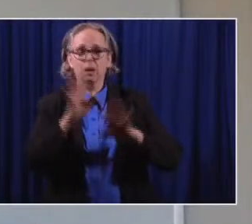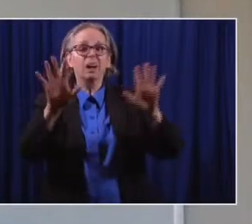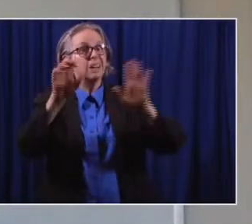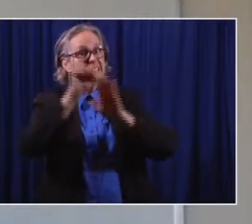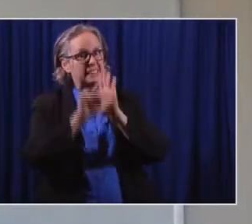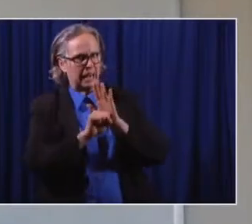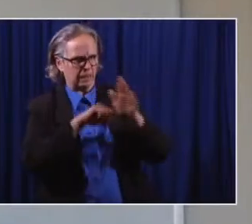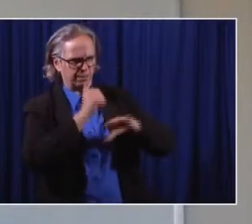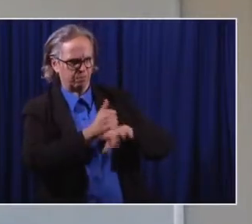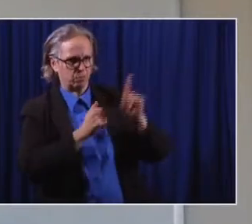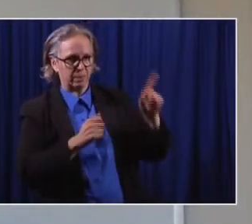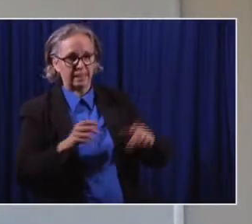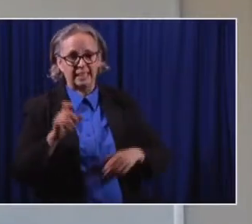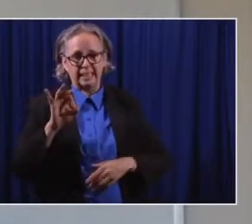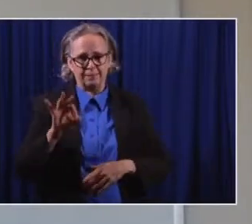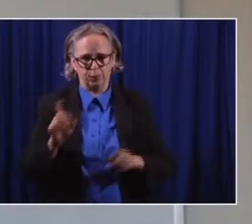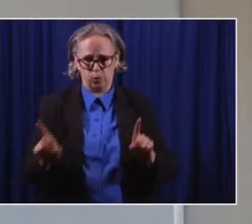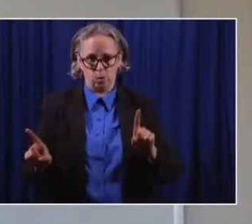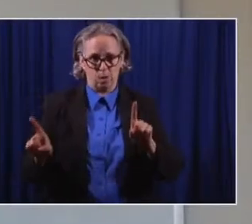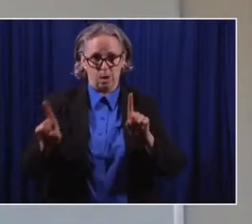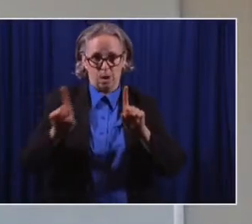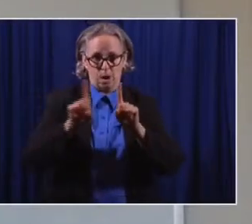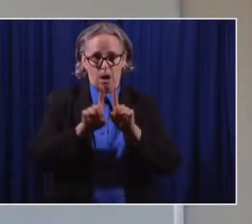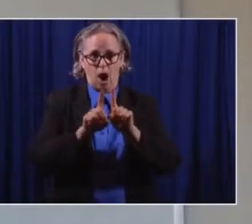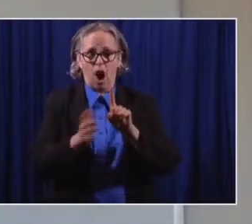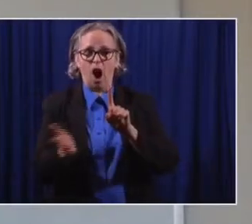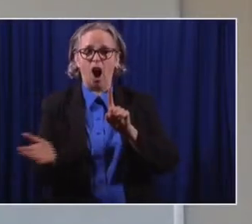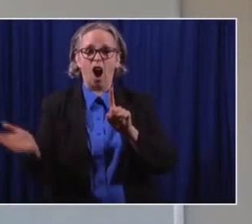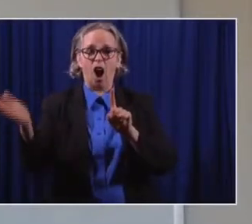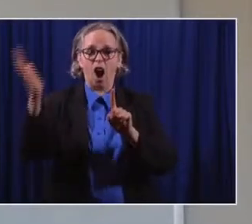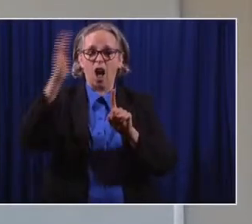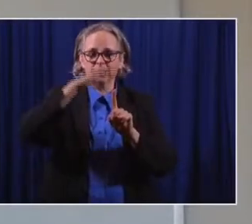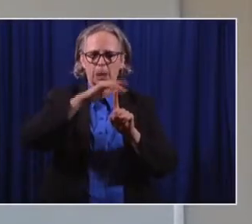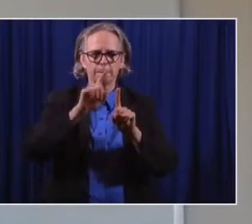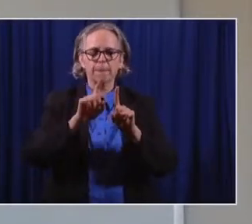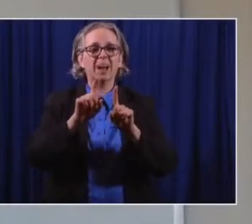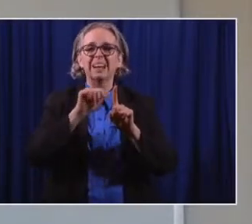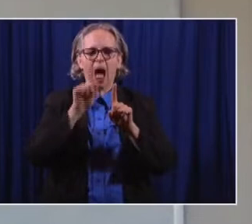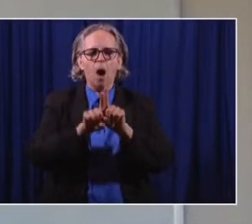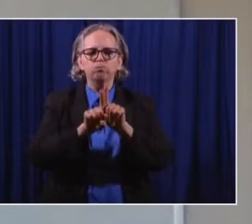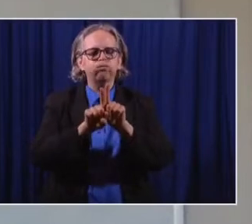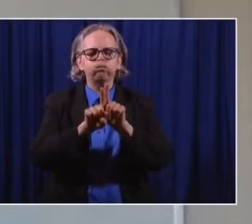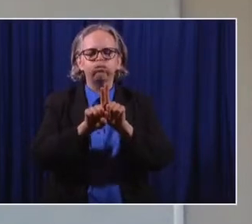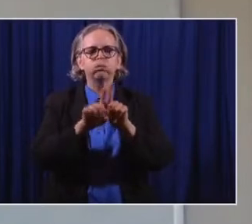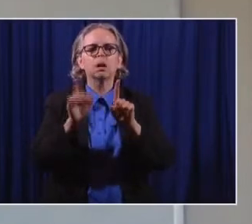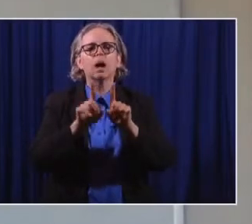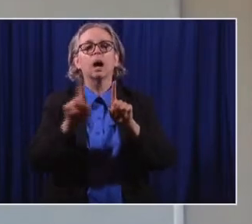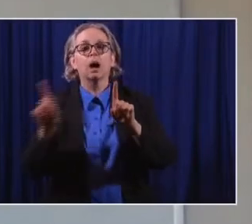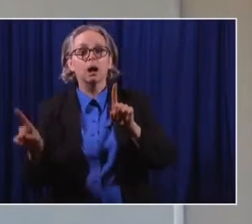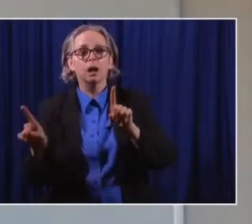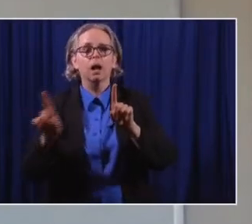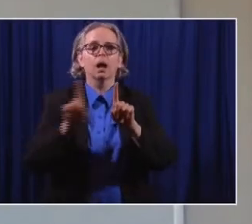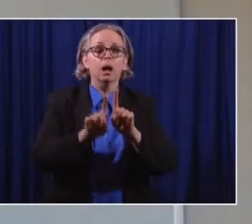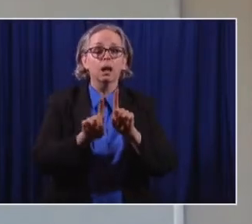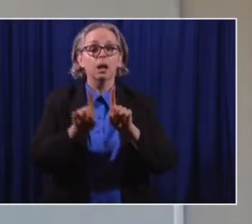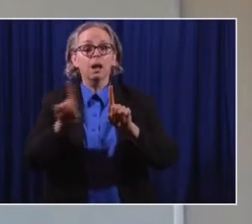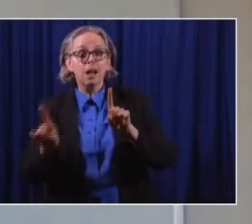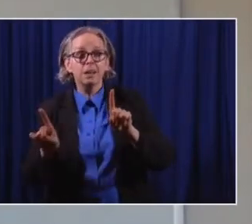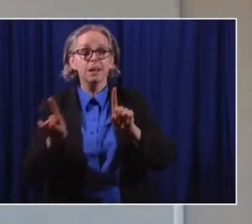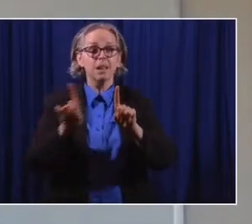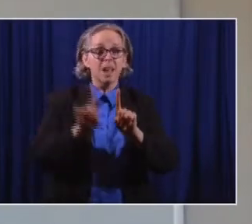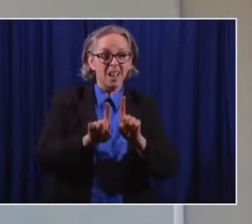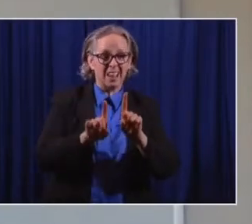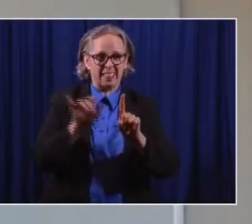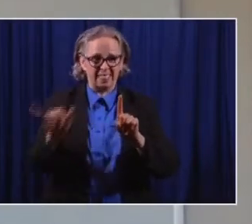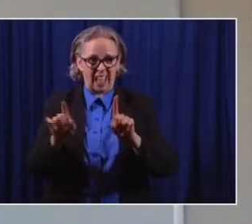day intermittently, it's really tough to say cumulatively, were you exposed for 15 minutes? Were you there for 15 minutes within 6